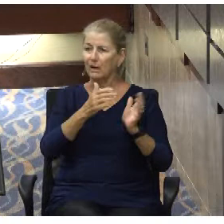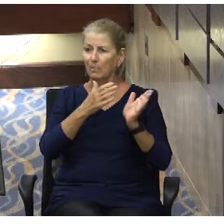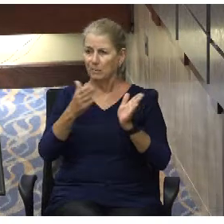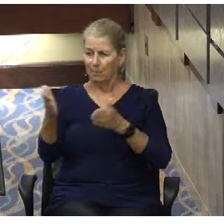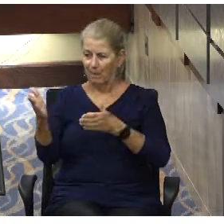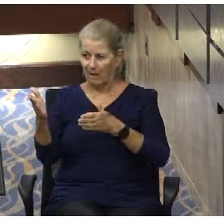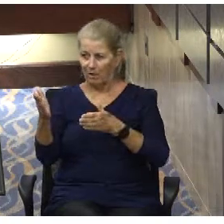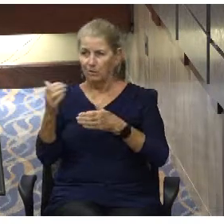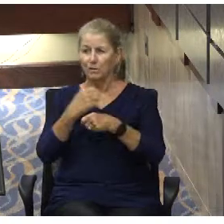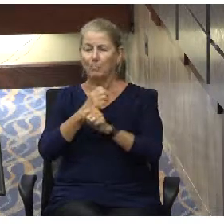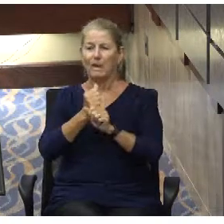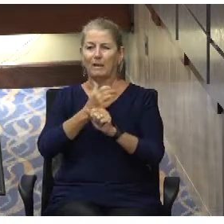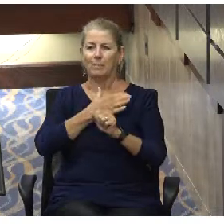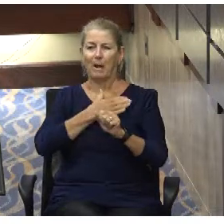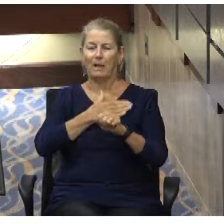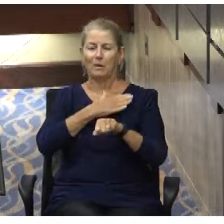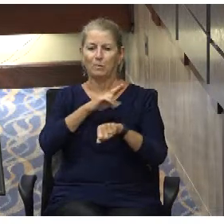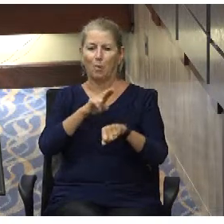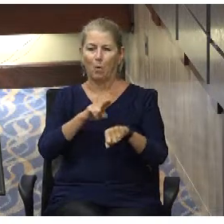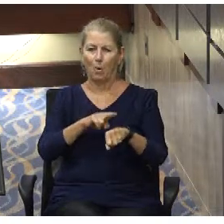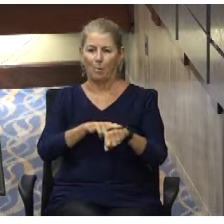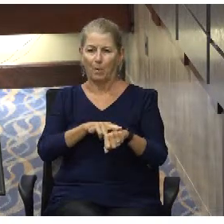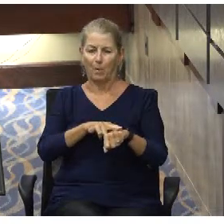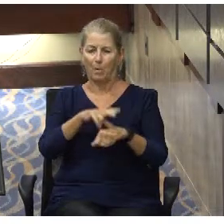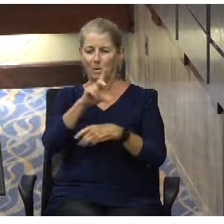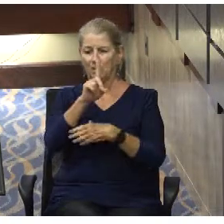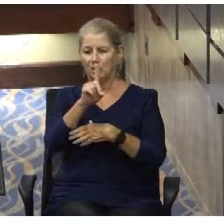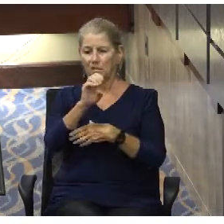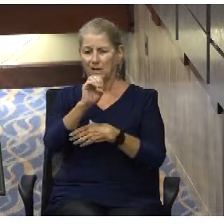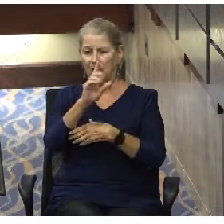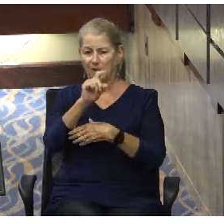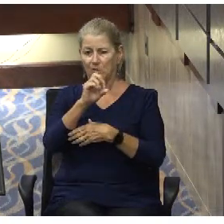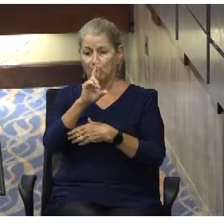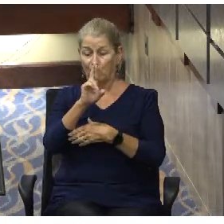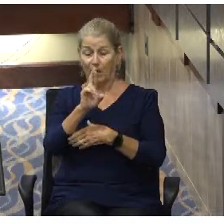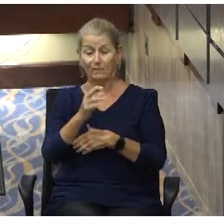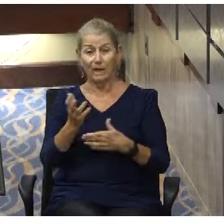prepared to make my usual a detour routes, and I was like, wait a minute.